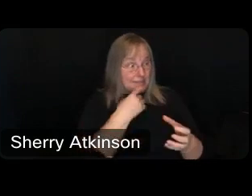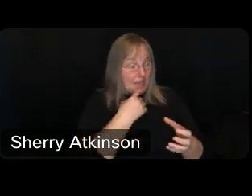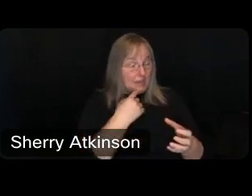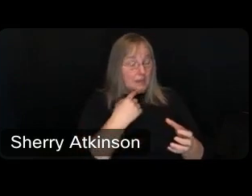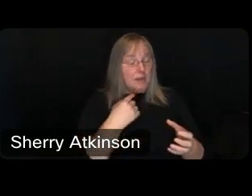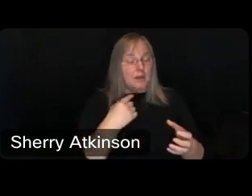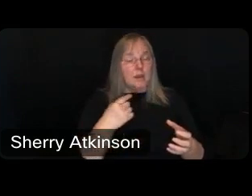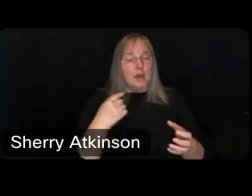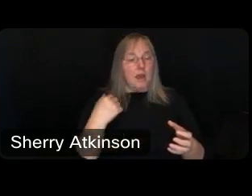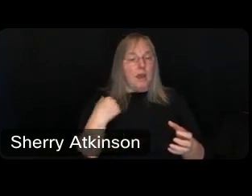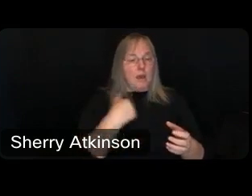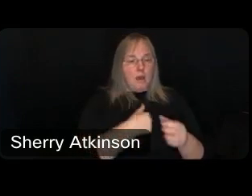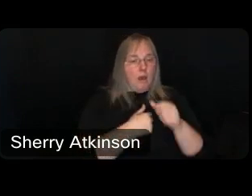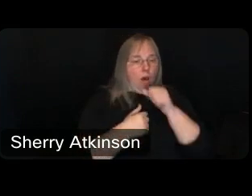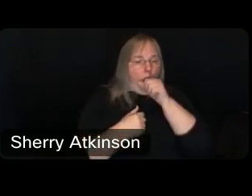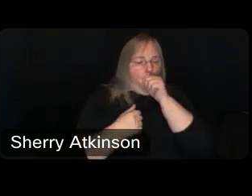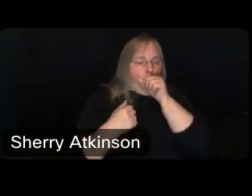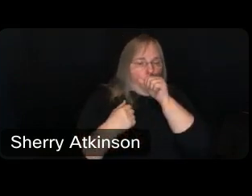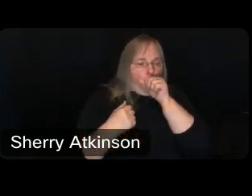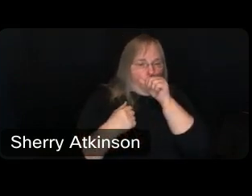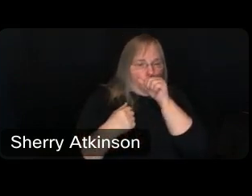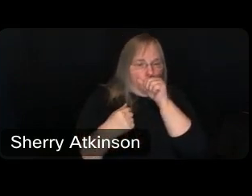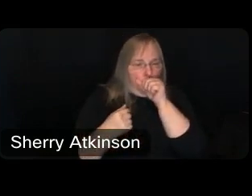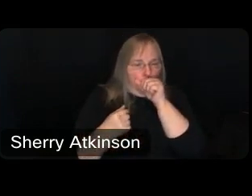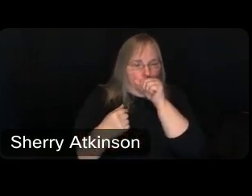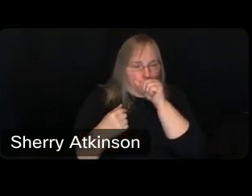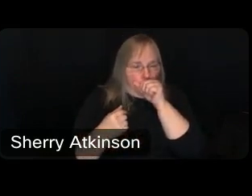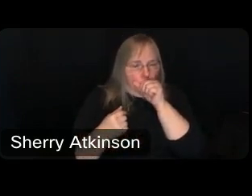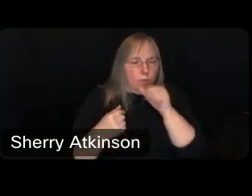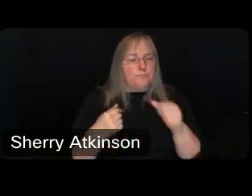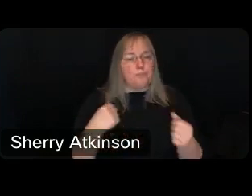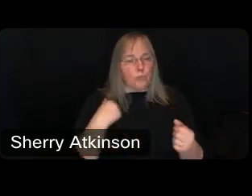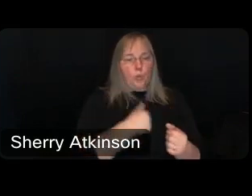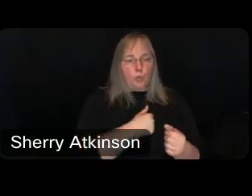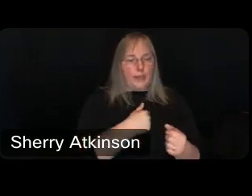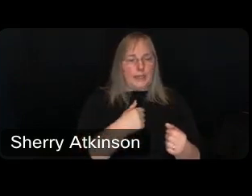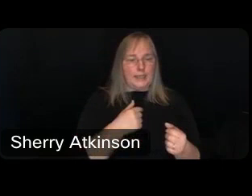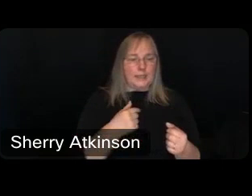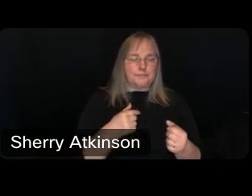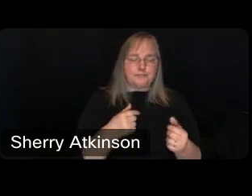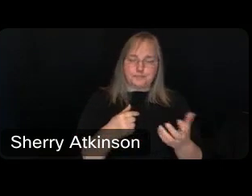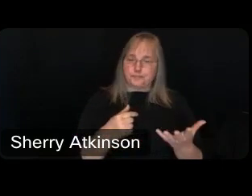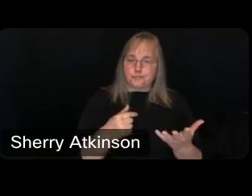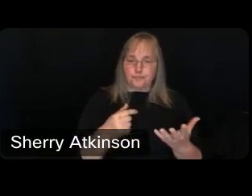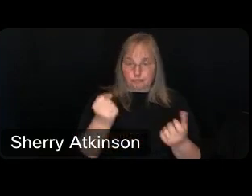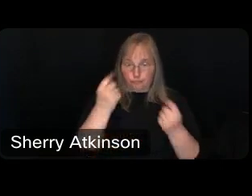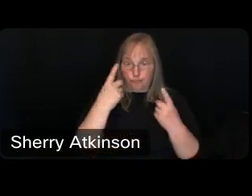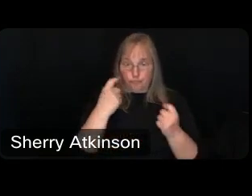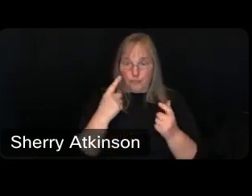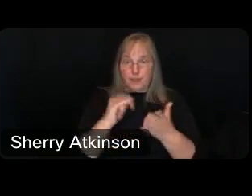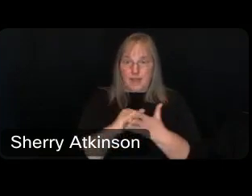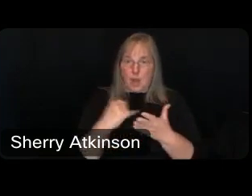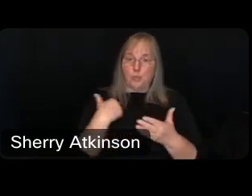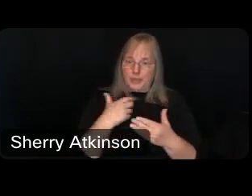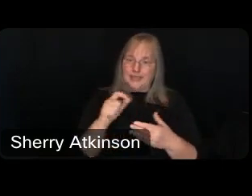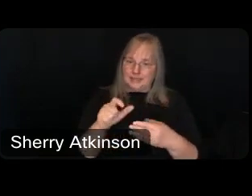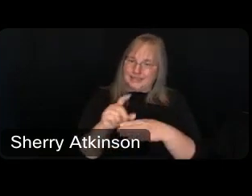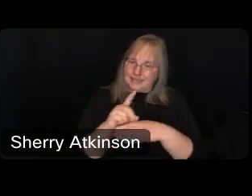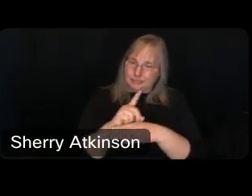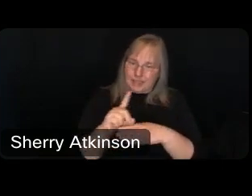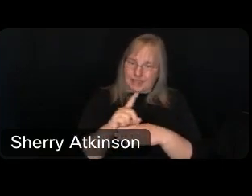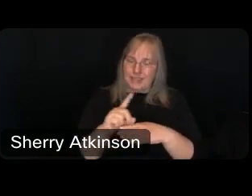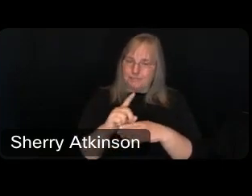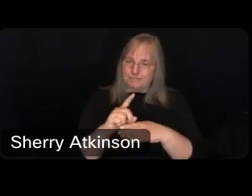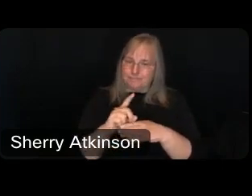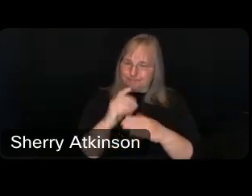the sentiment about try to execute discipline on the debt and try to be mindful of the overall debt